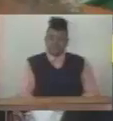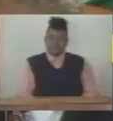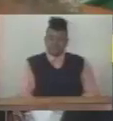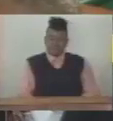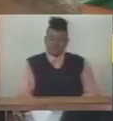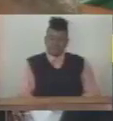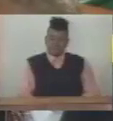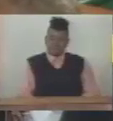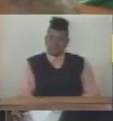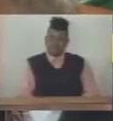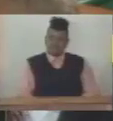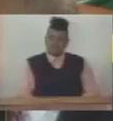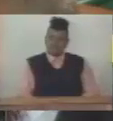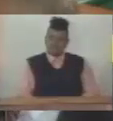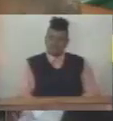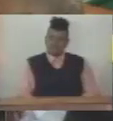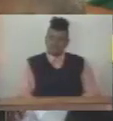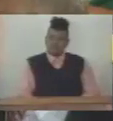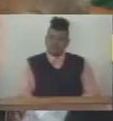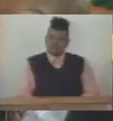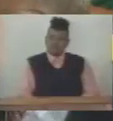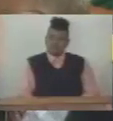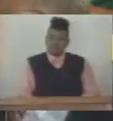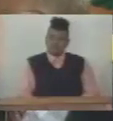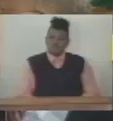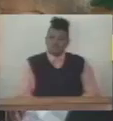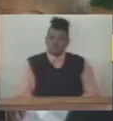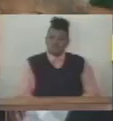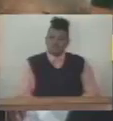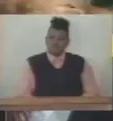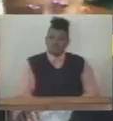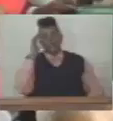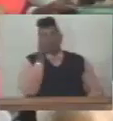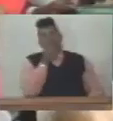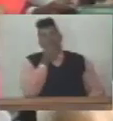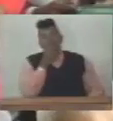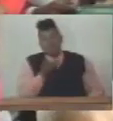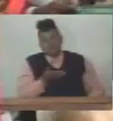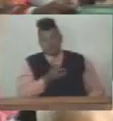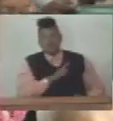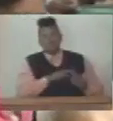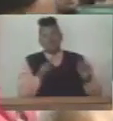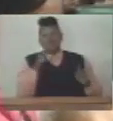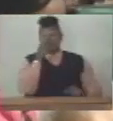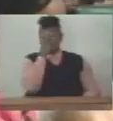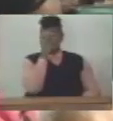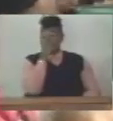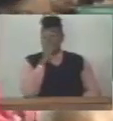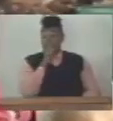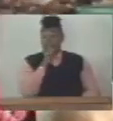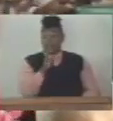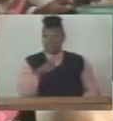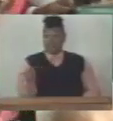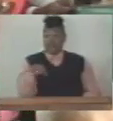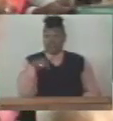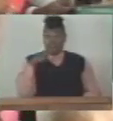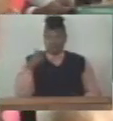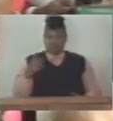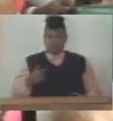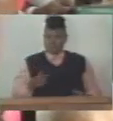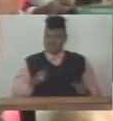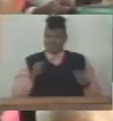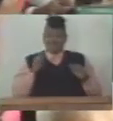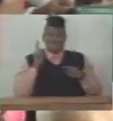Mrs. Simpson Miller's contribution as Minister of Tourism, Sport and Labour. It is indeed